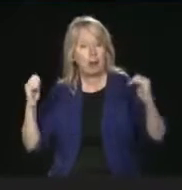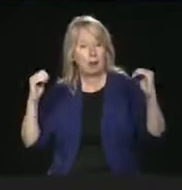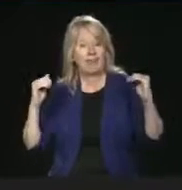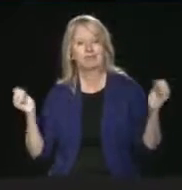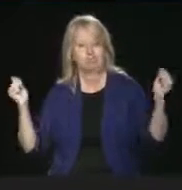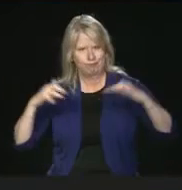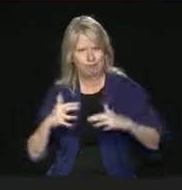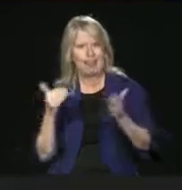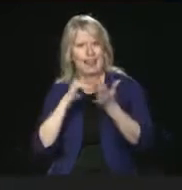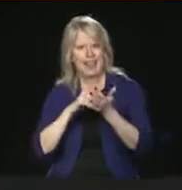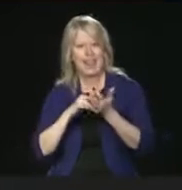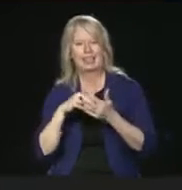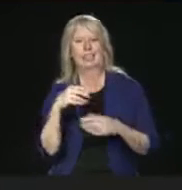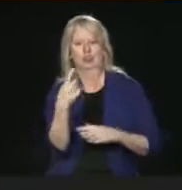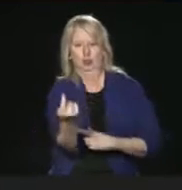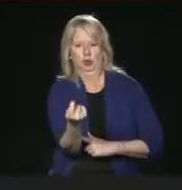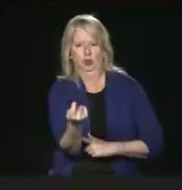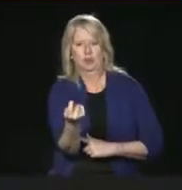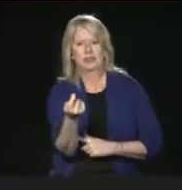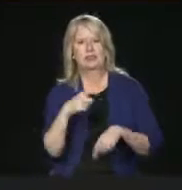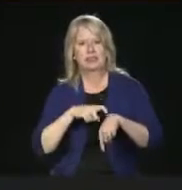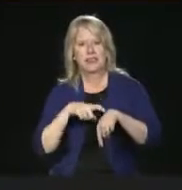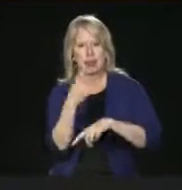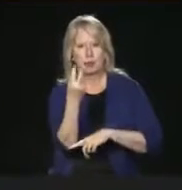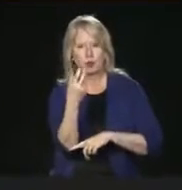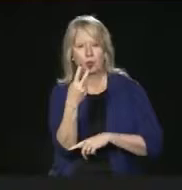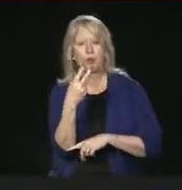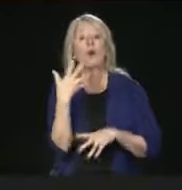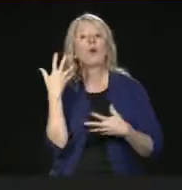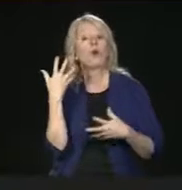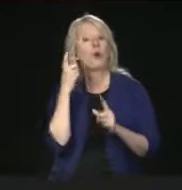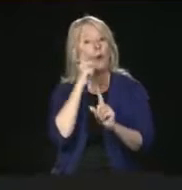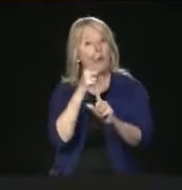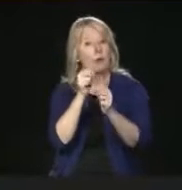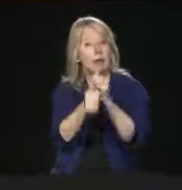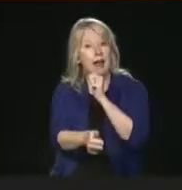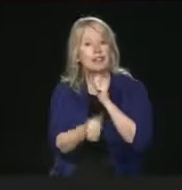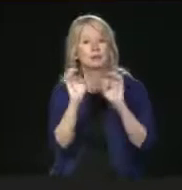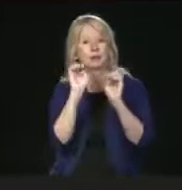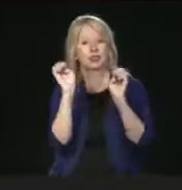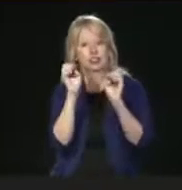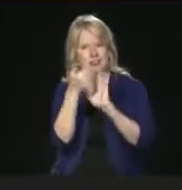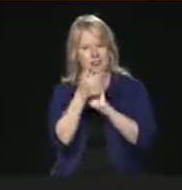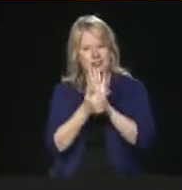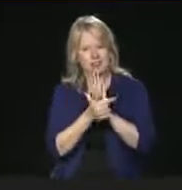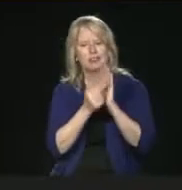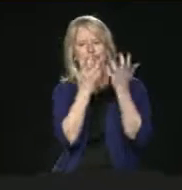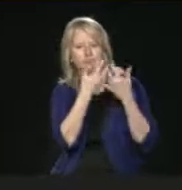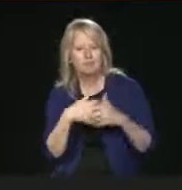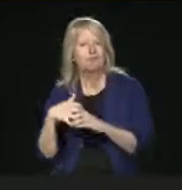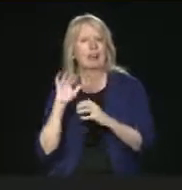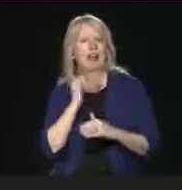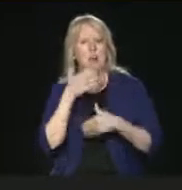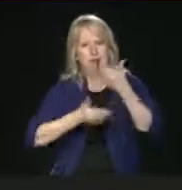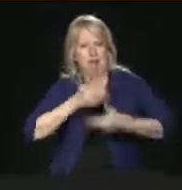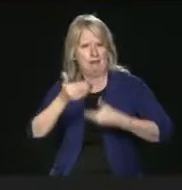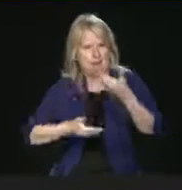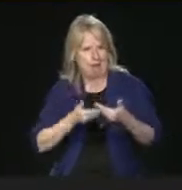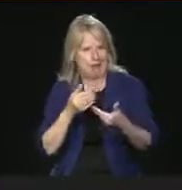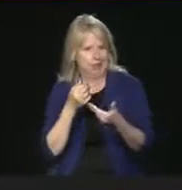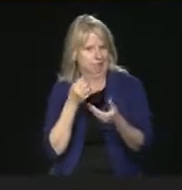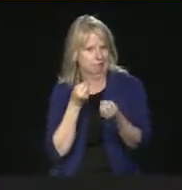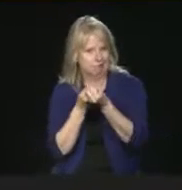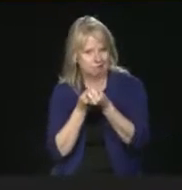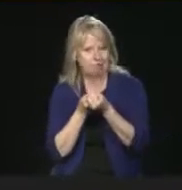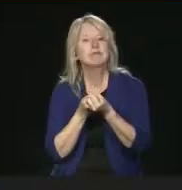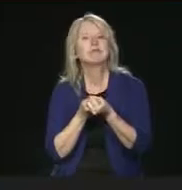noon so we can pass emergency legislation that will put our plan into motion. On that note, I want to thank the